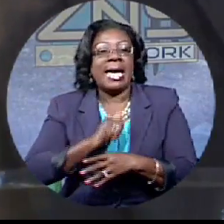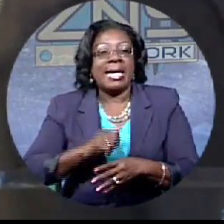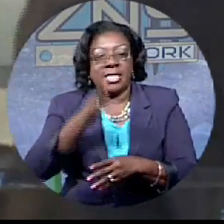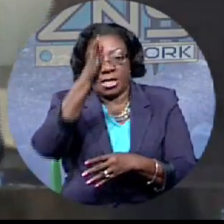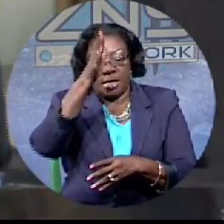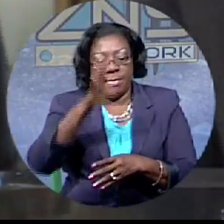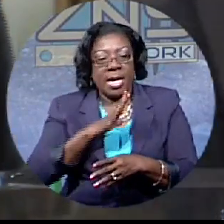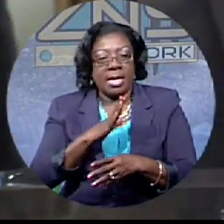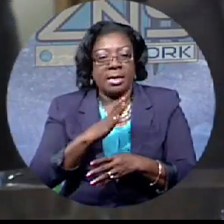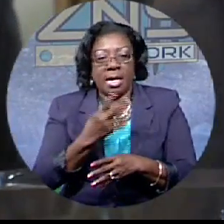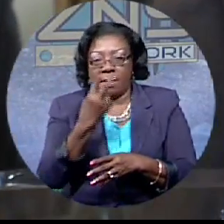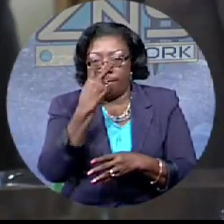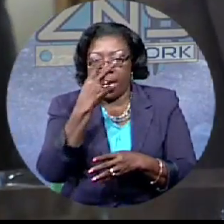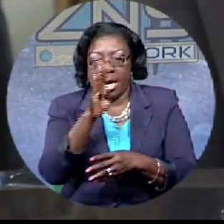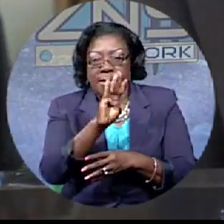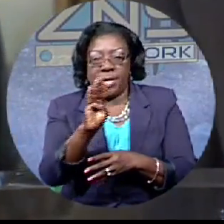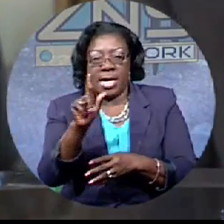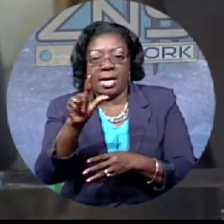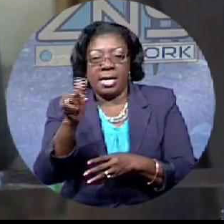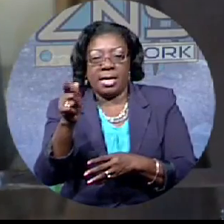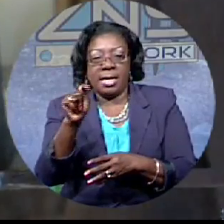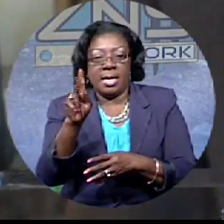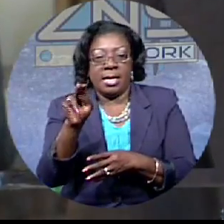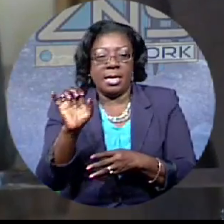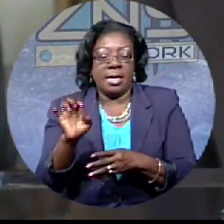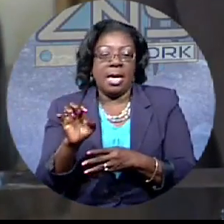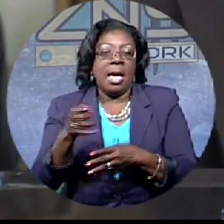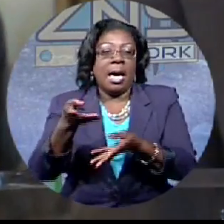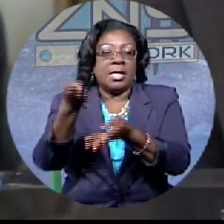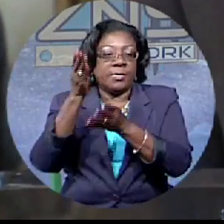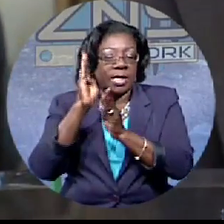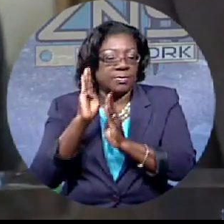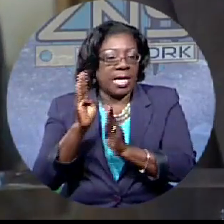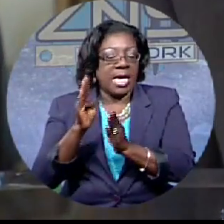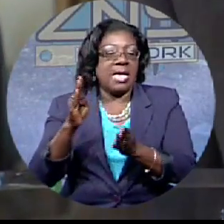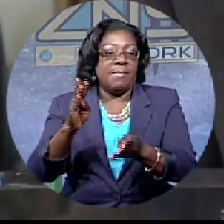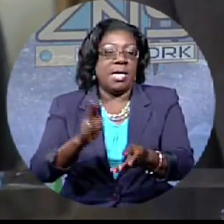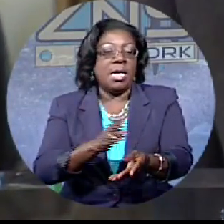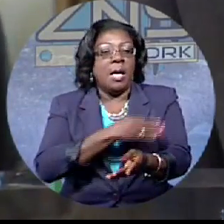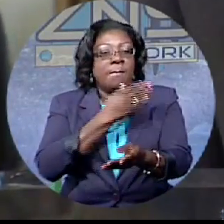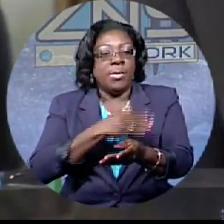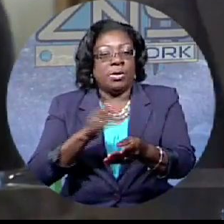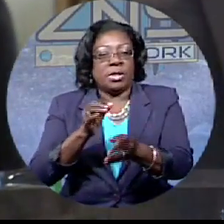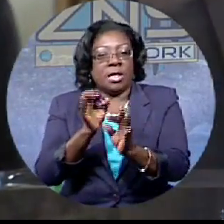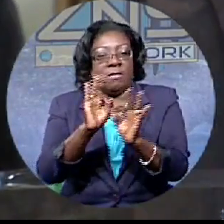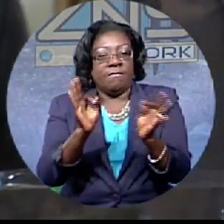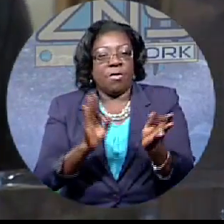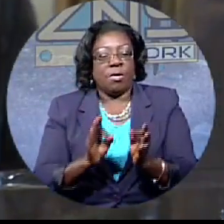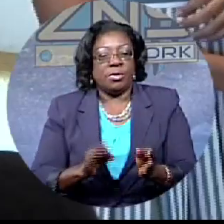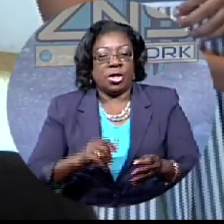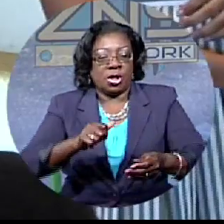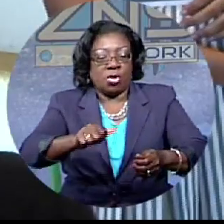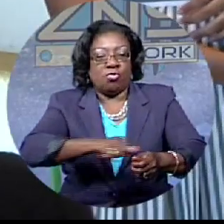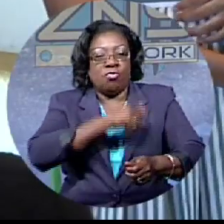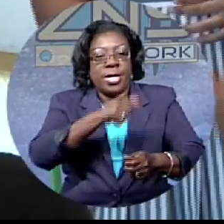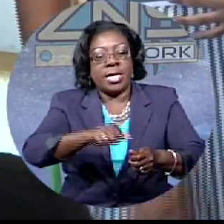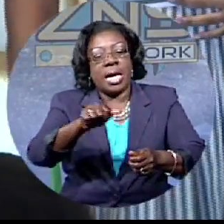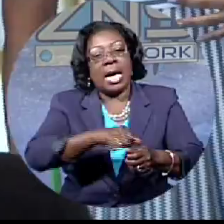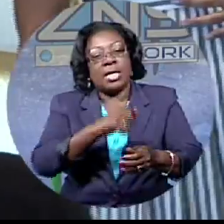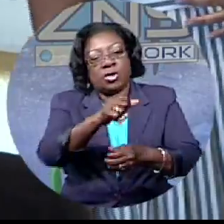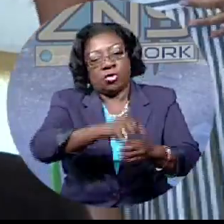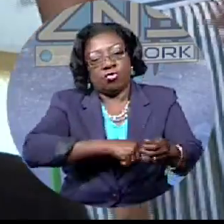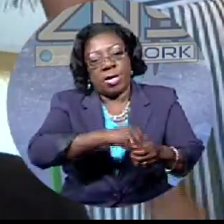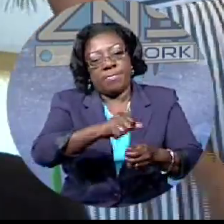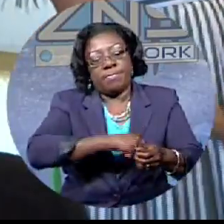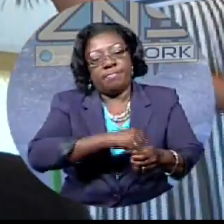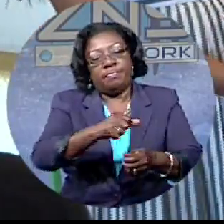Simonet and Blind Blake, as well as Bahamian musical forms such as Rake and Scrape. Meantime,